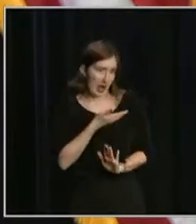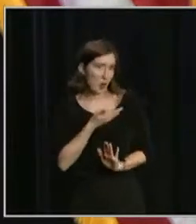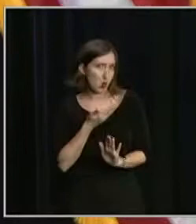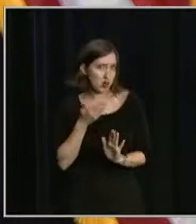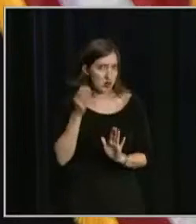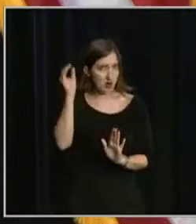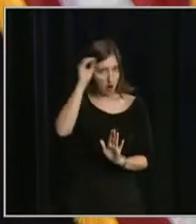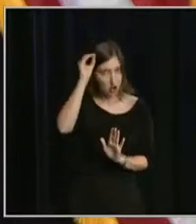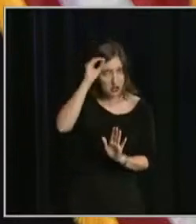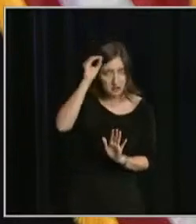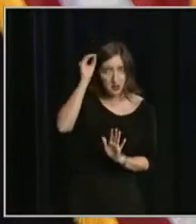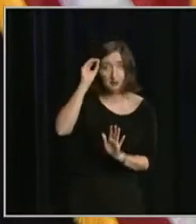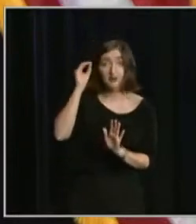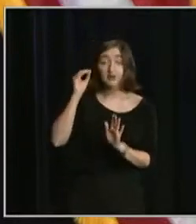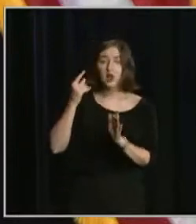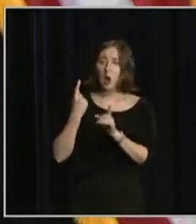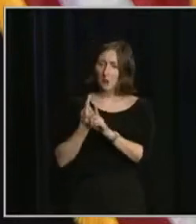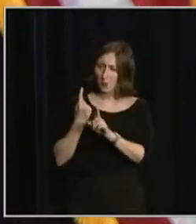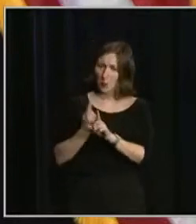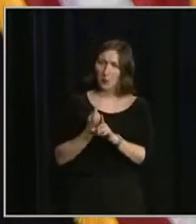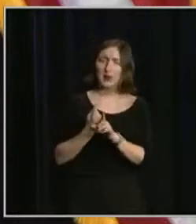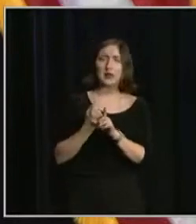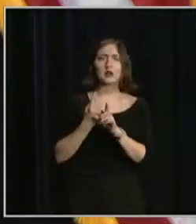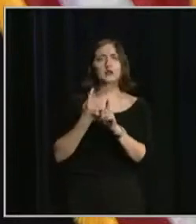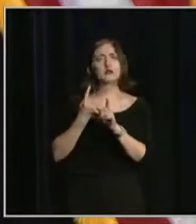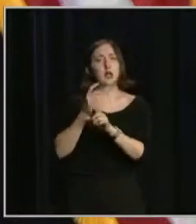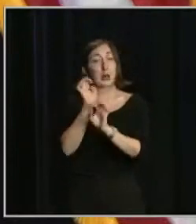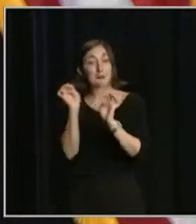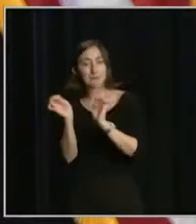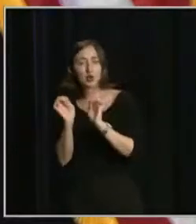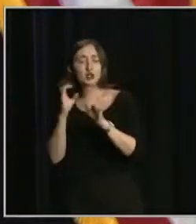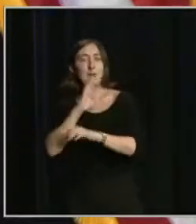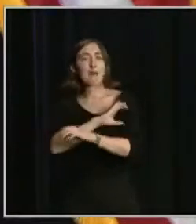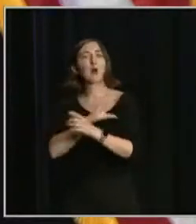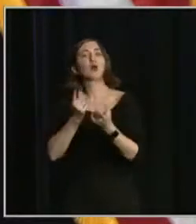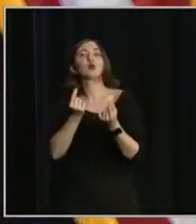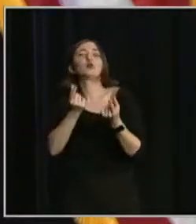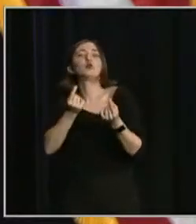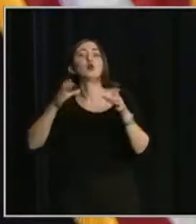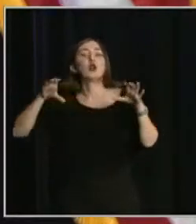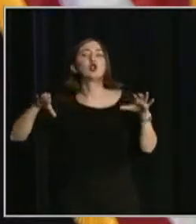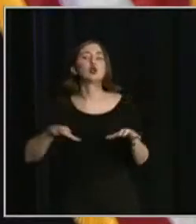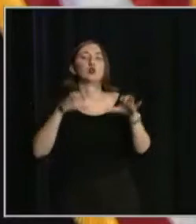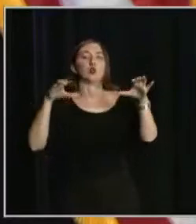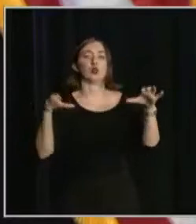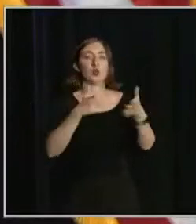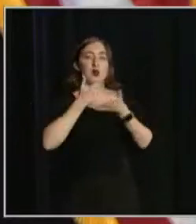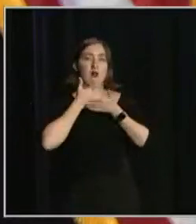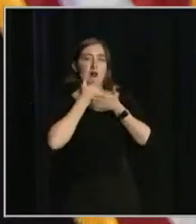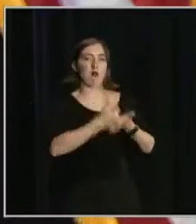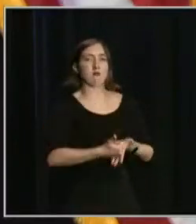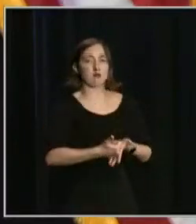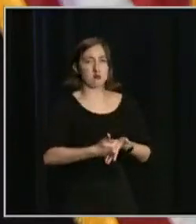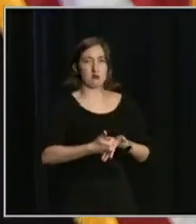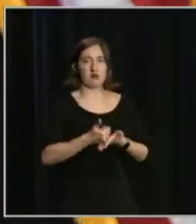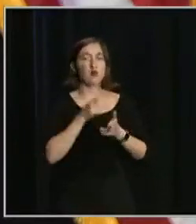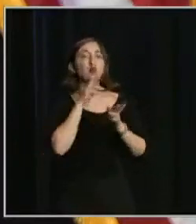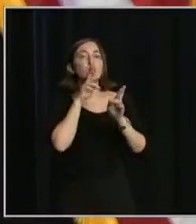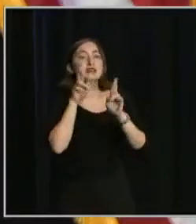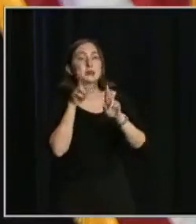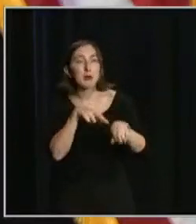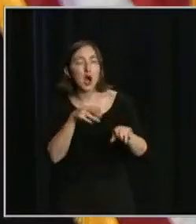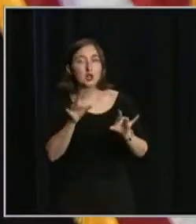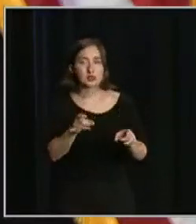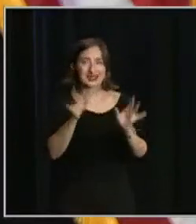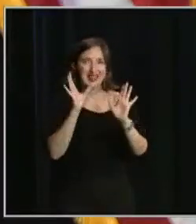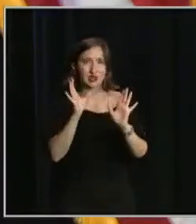is to facilitate response, be that by the state, by local entities, by our health authorities. We need to respond to a disaster, not simply